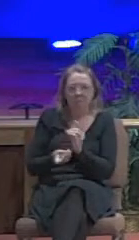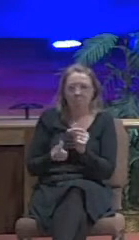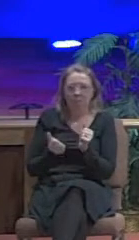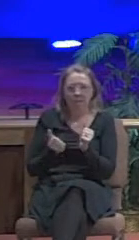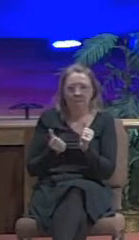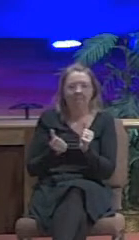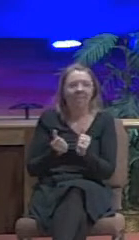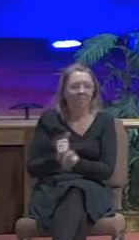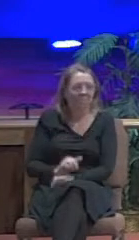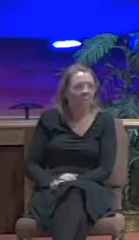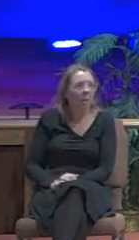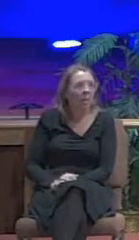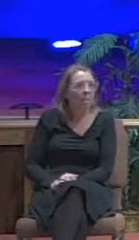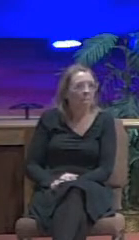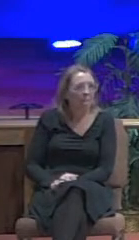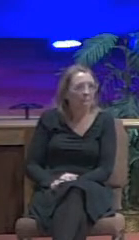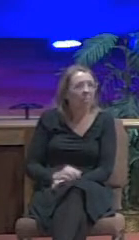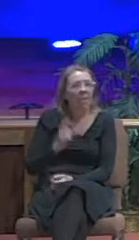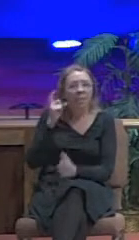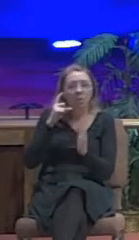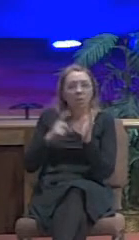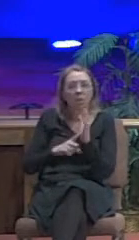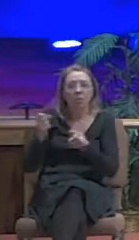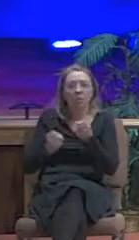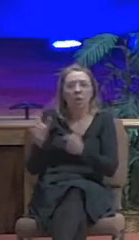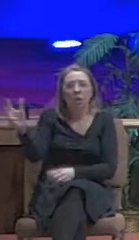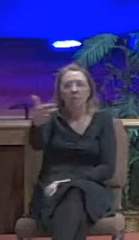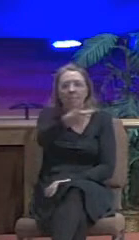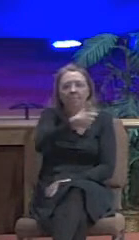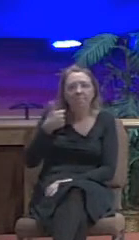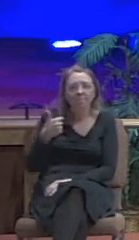To see a car pull up with a little boy or a little girl,